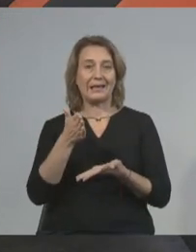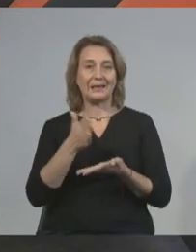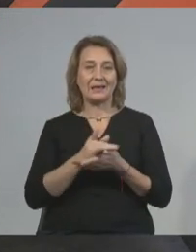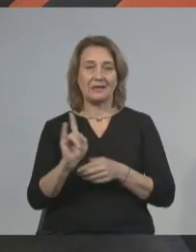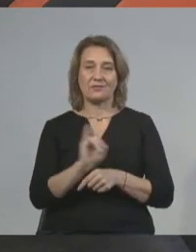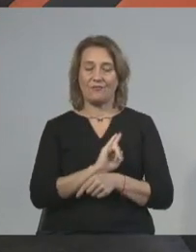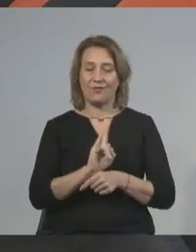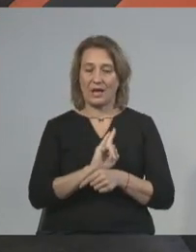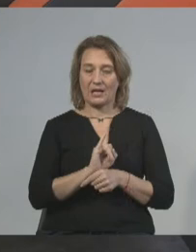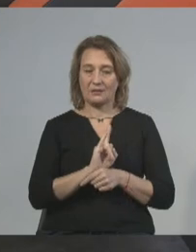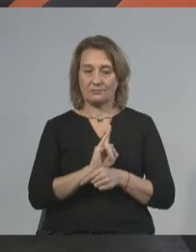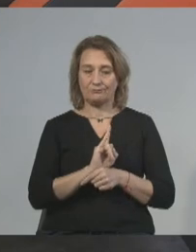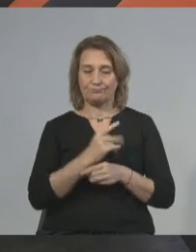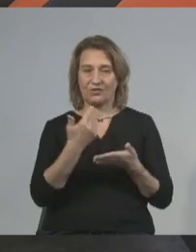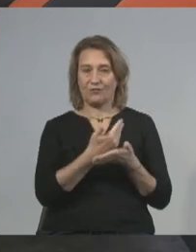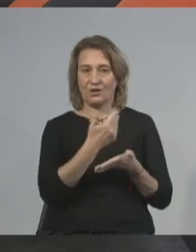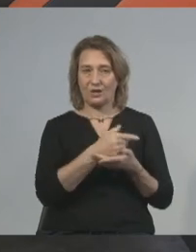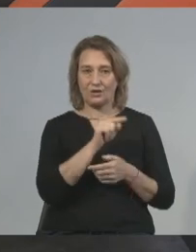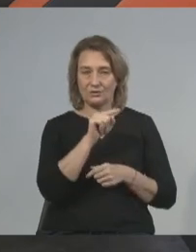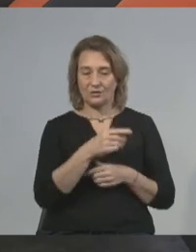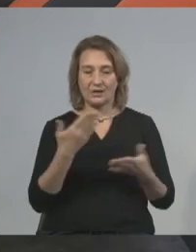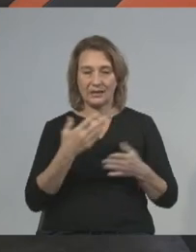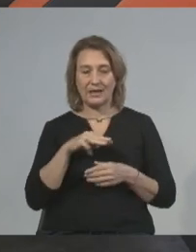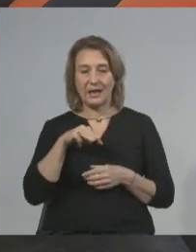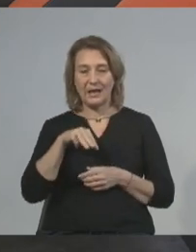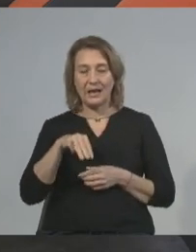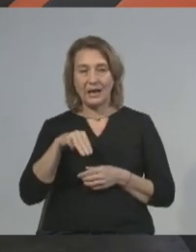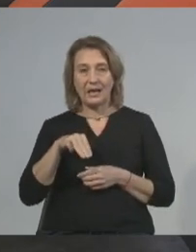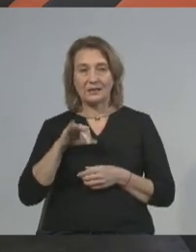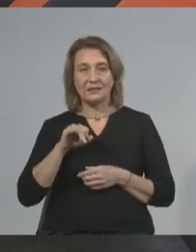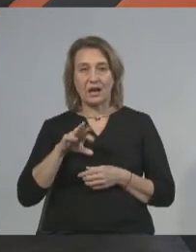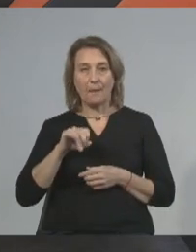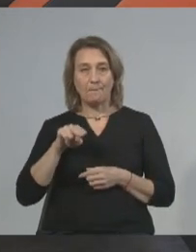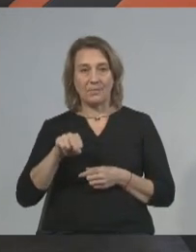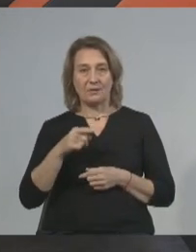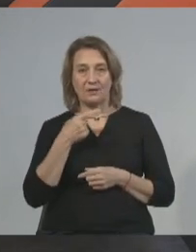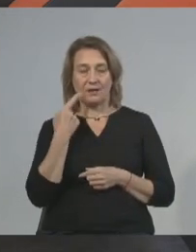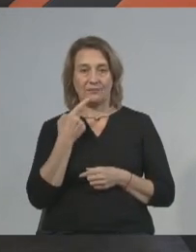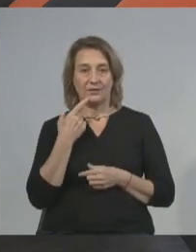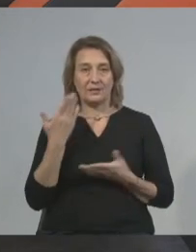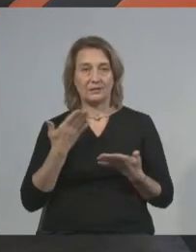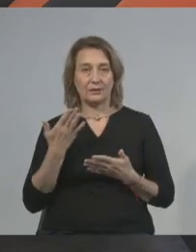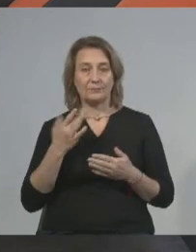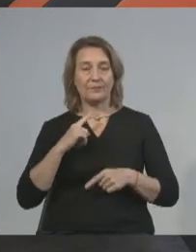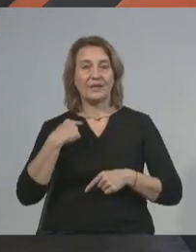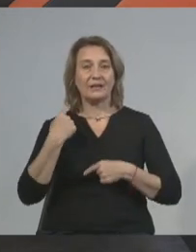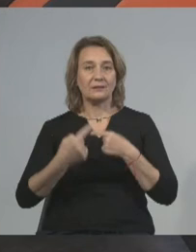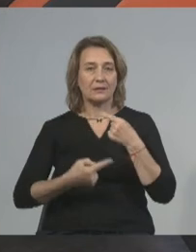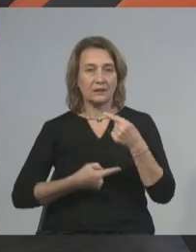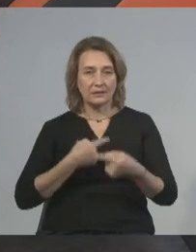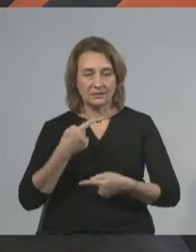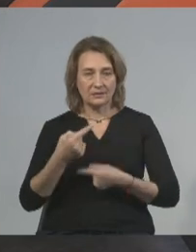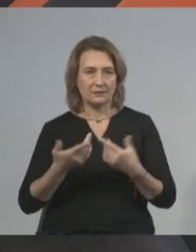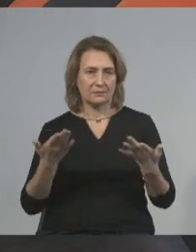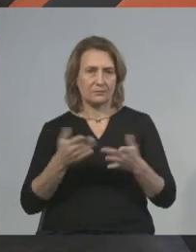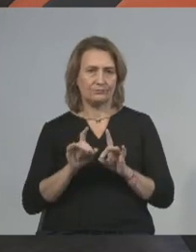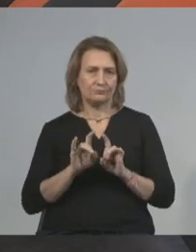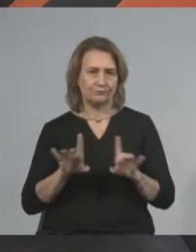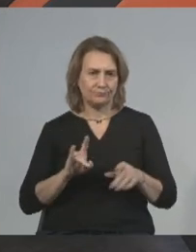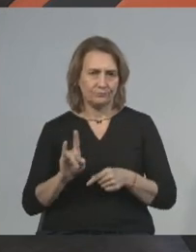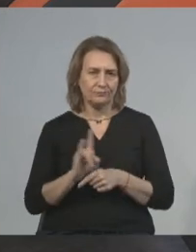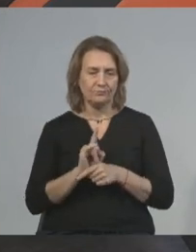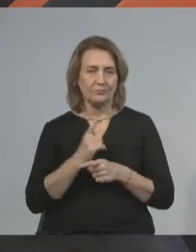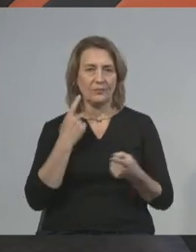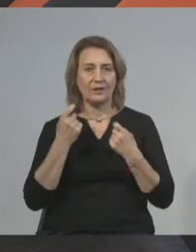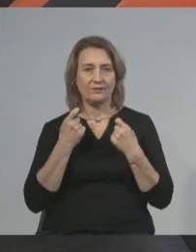one media and other reads other media media this is what happens in the us there are traditional media